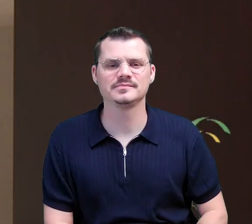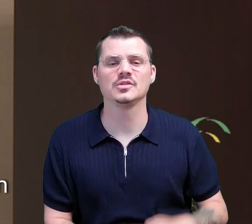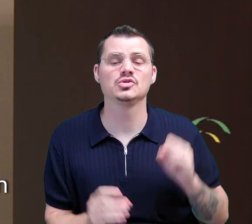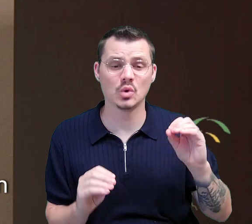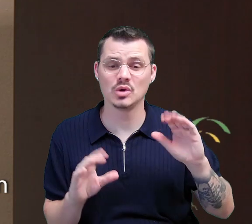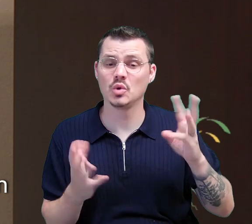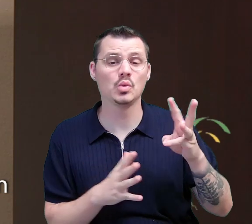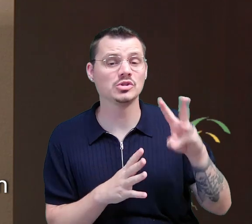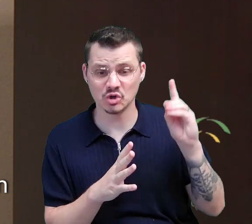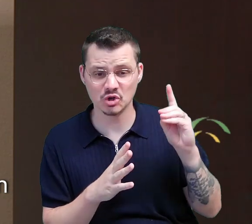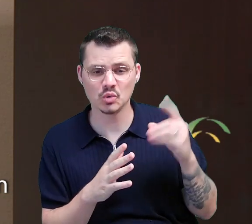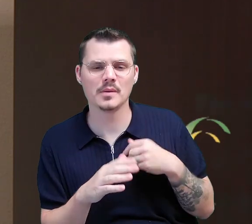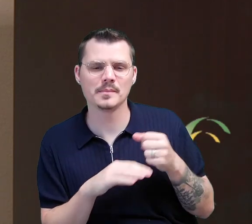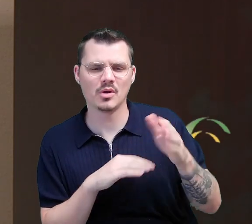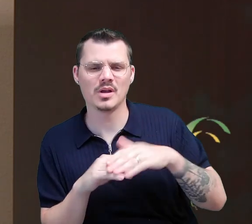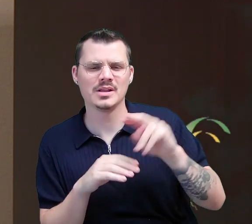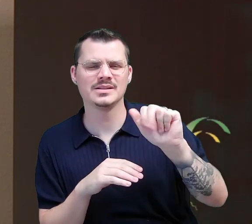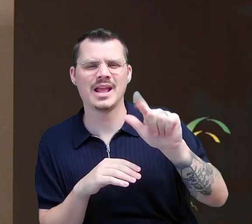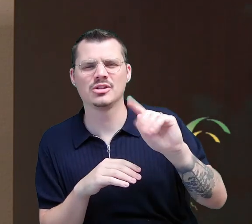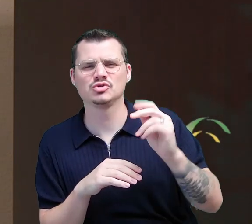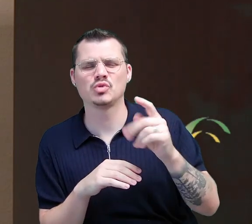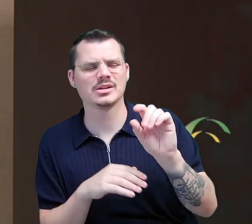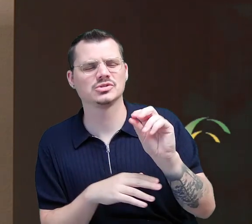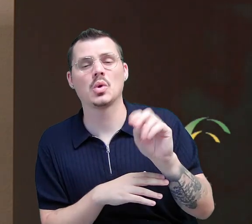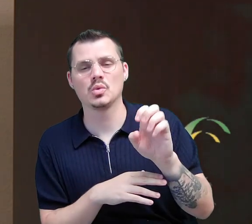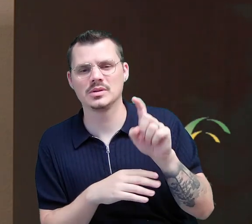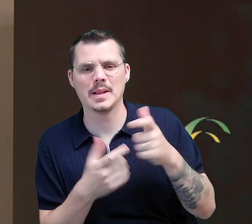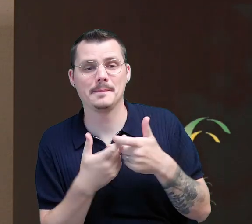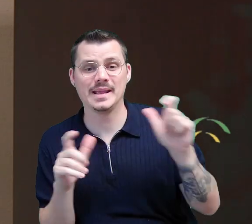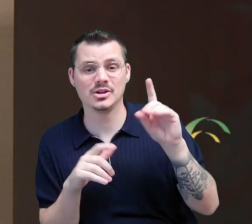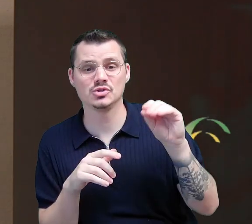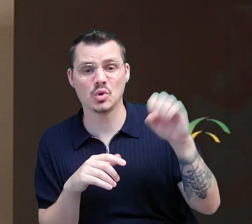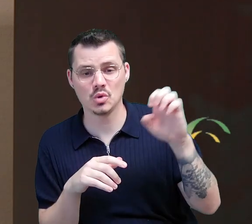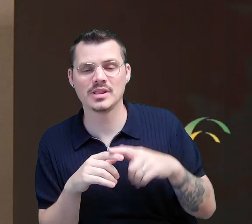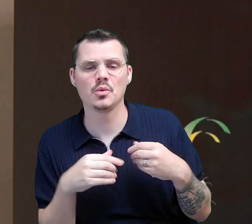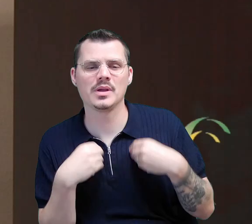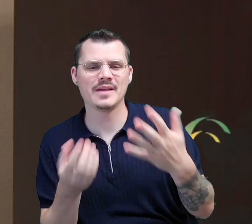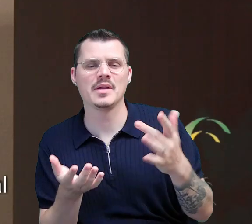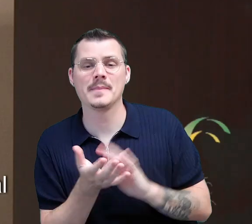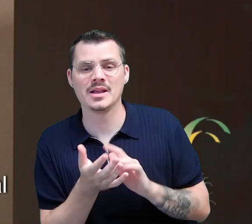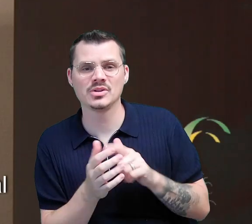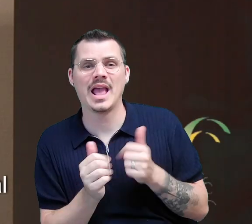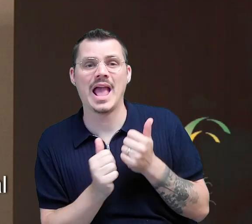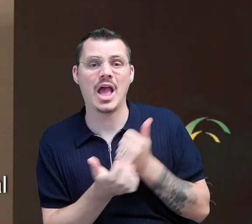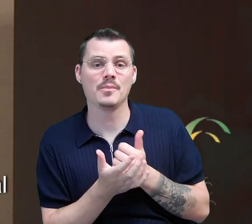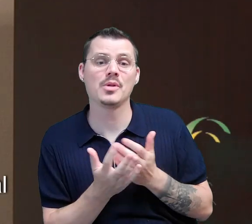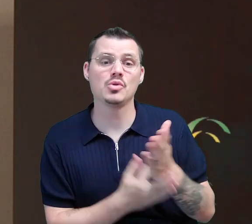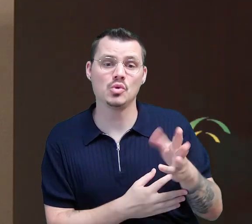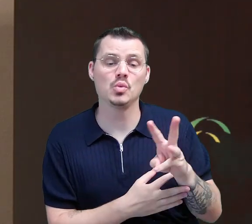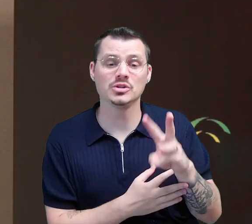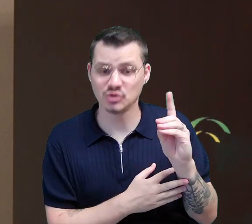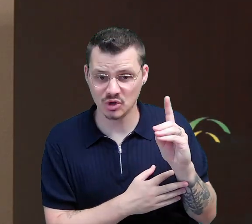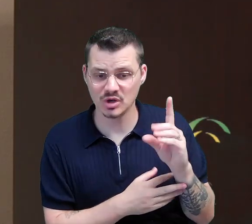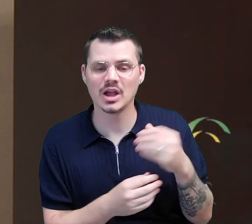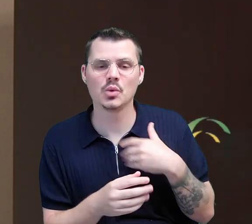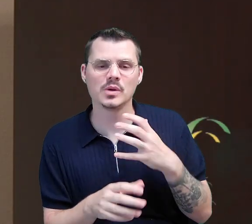So to withdraw him, we placed him on naltrexone. He needed a big dose. And then we gave him medicine to help him through the withdrawal.